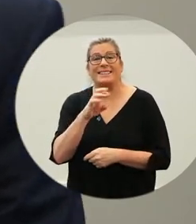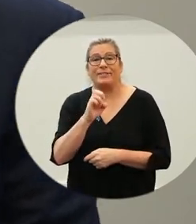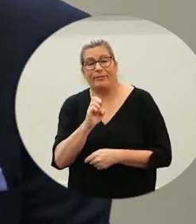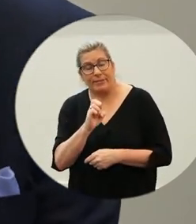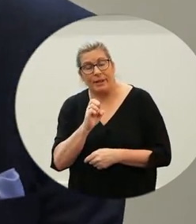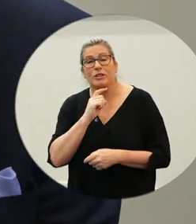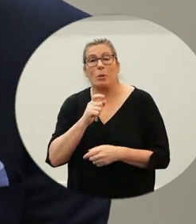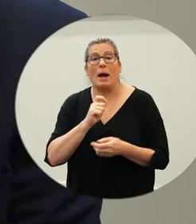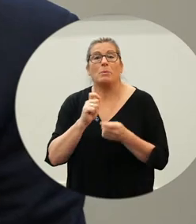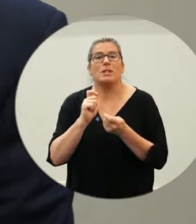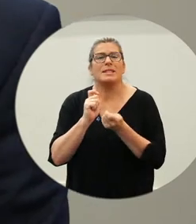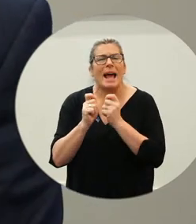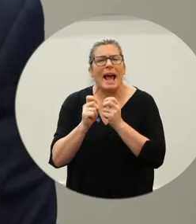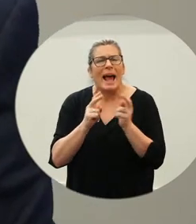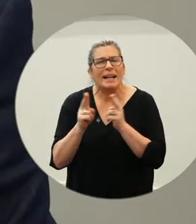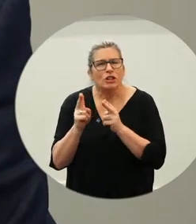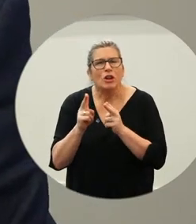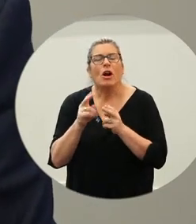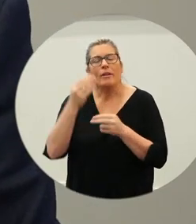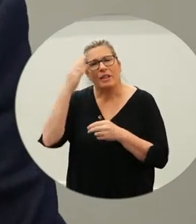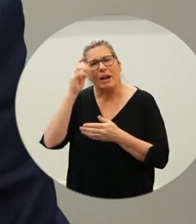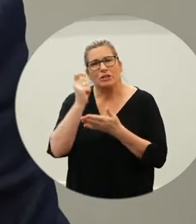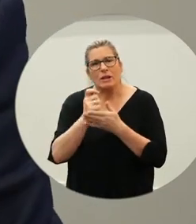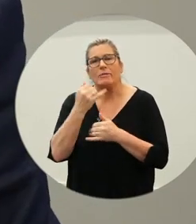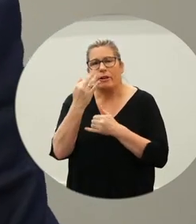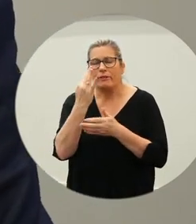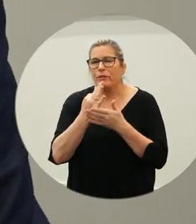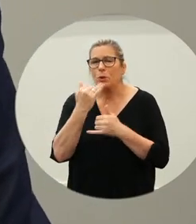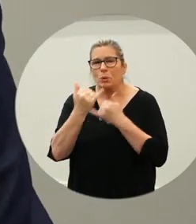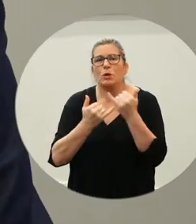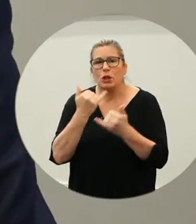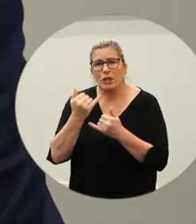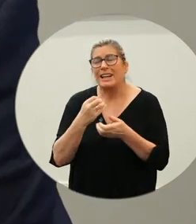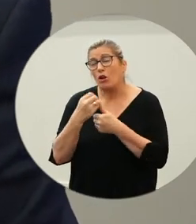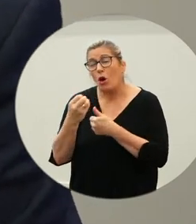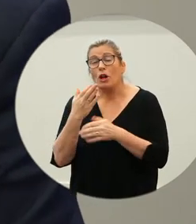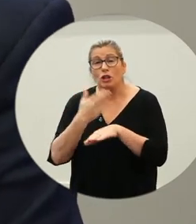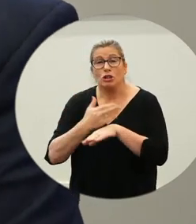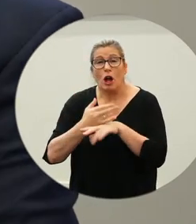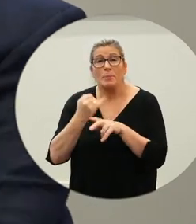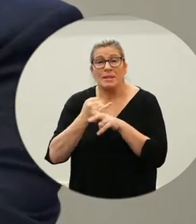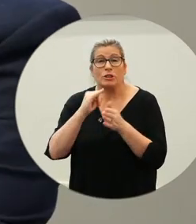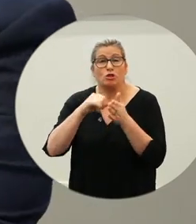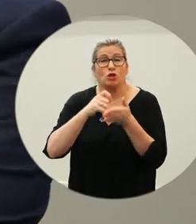I was editor of the Irish Times for quite a few years and did a few other jobs in journalism as well. But